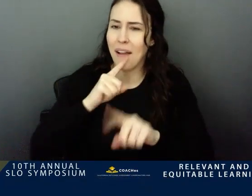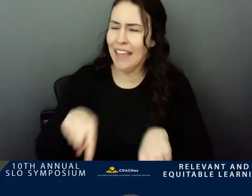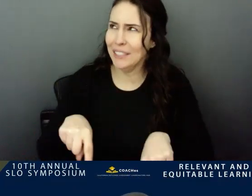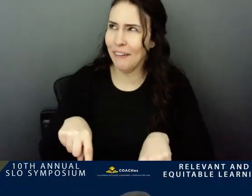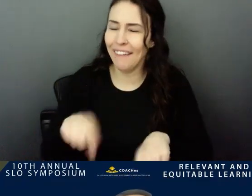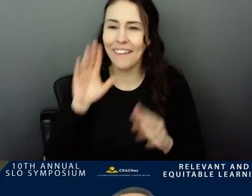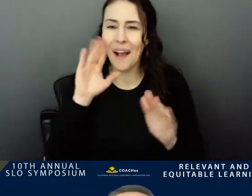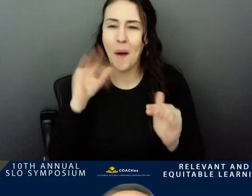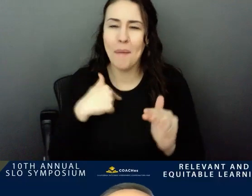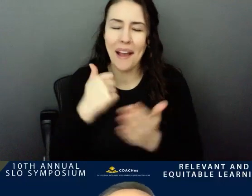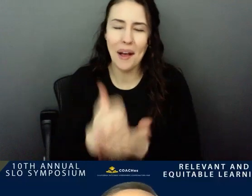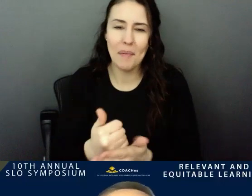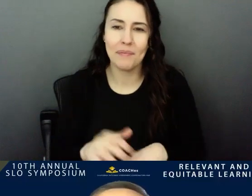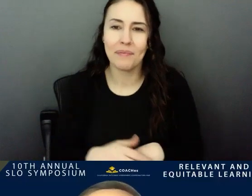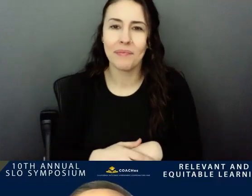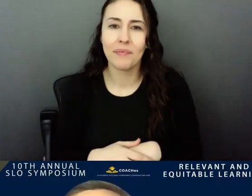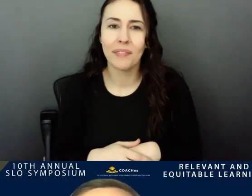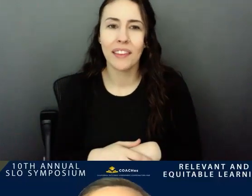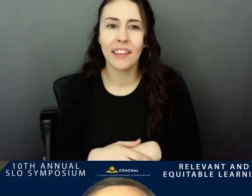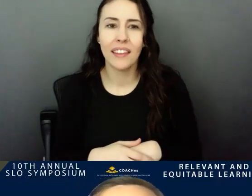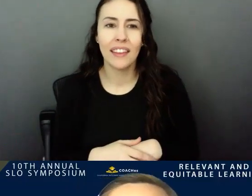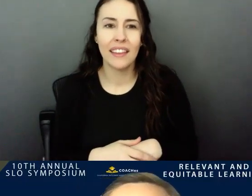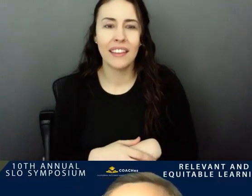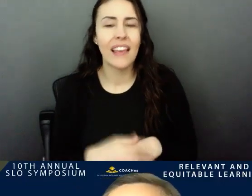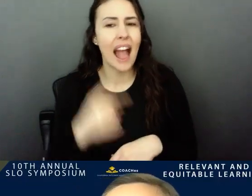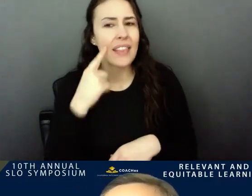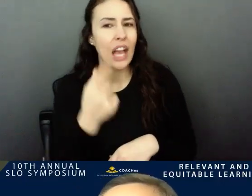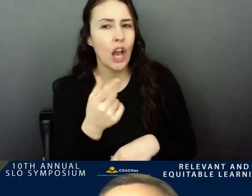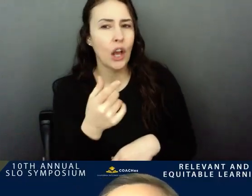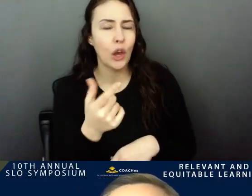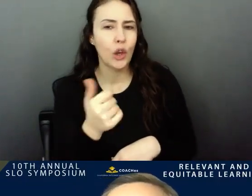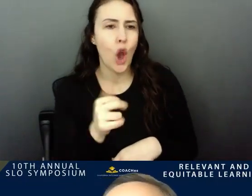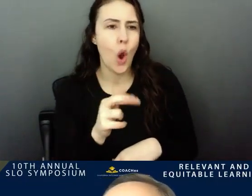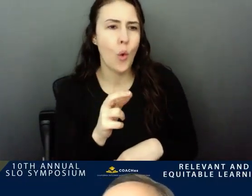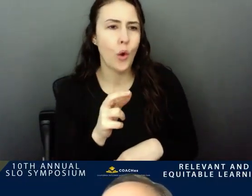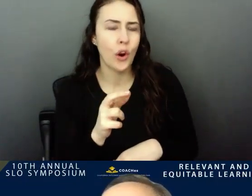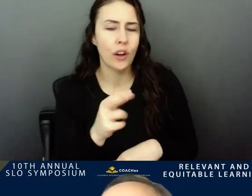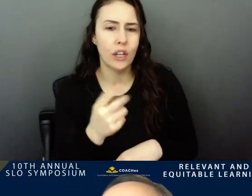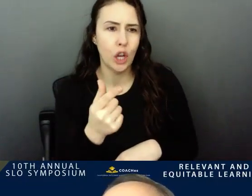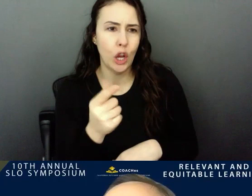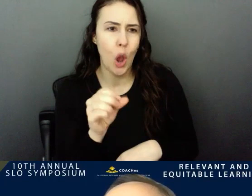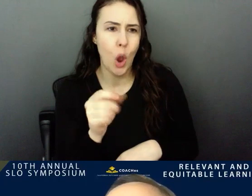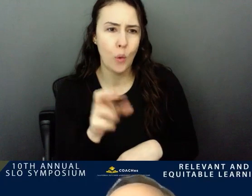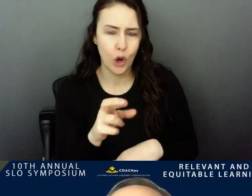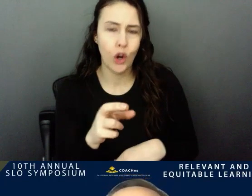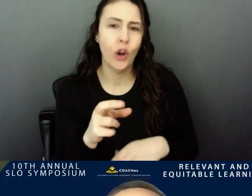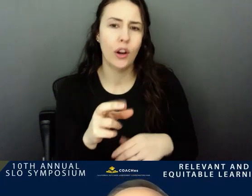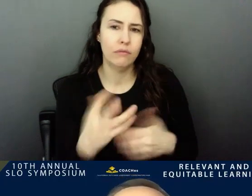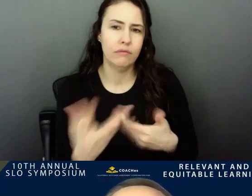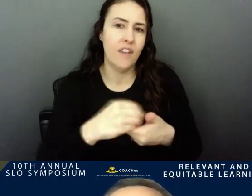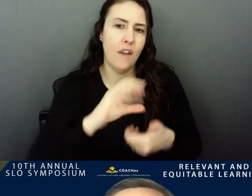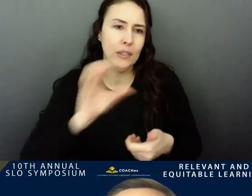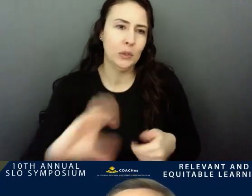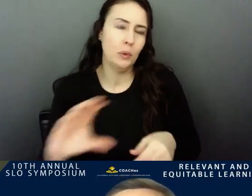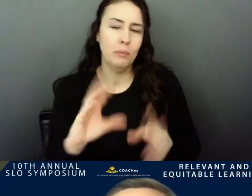Okay. I think Gohar has actually Zoomed in some of my campus's meetings. So we really appreciate that. Can I follow that